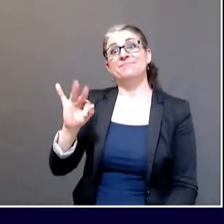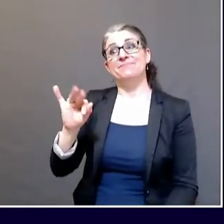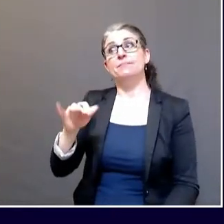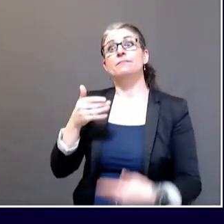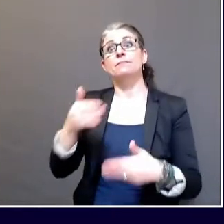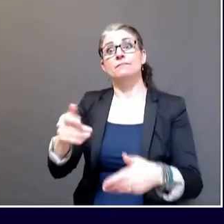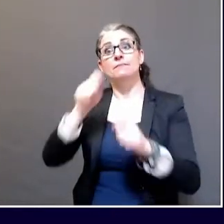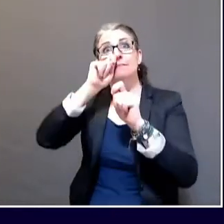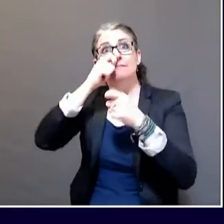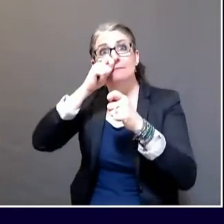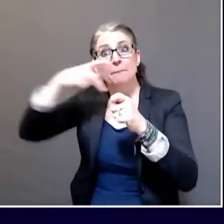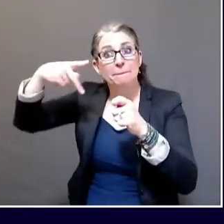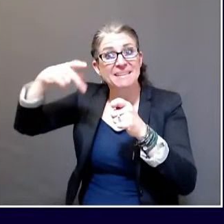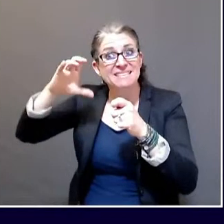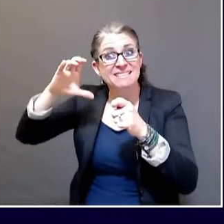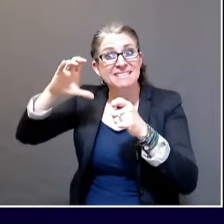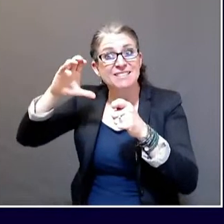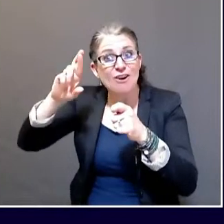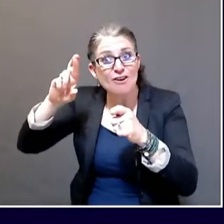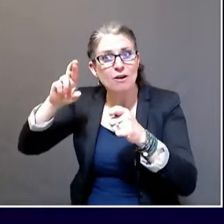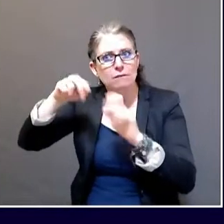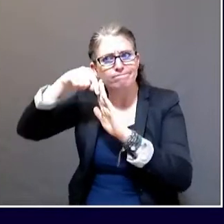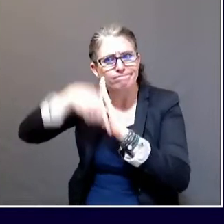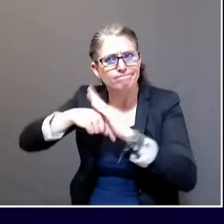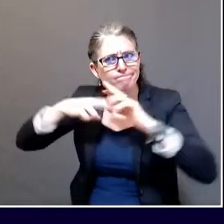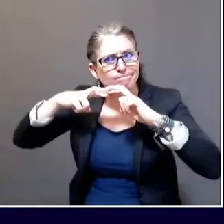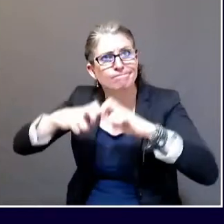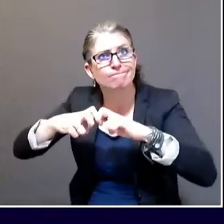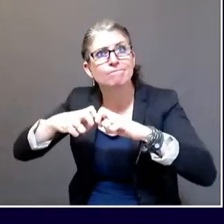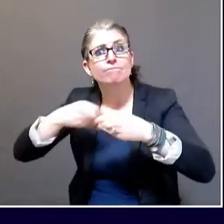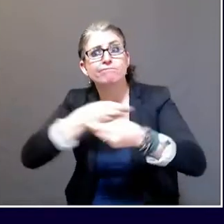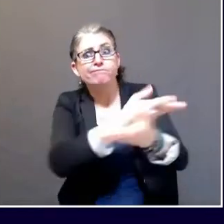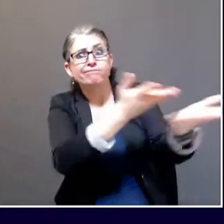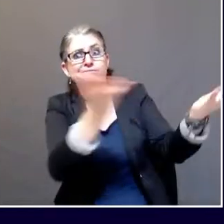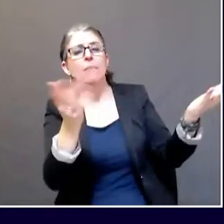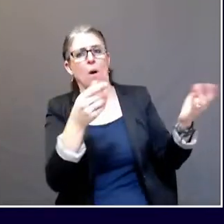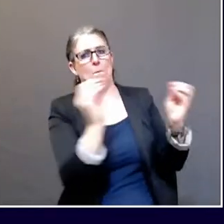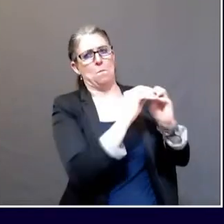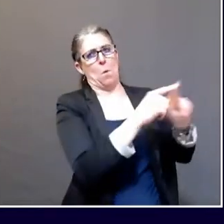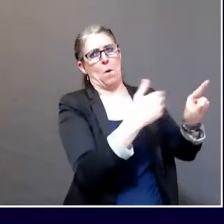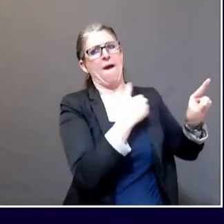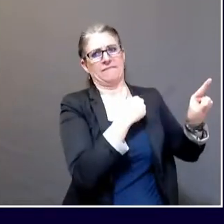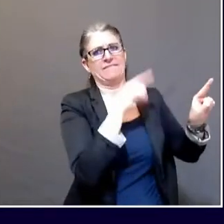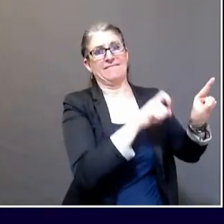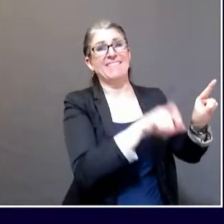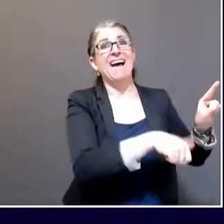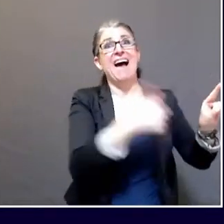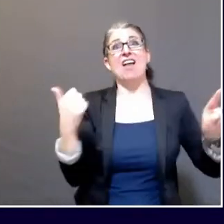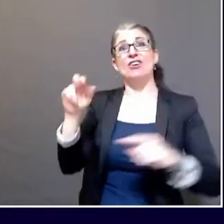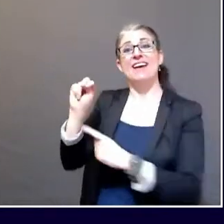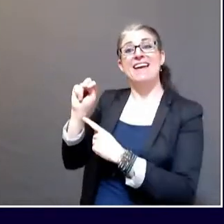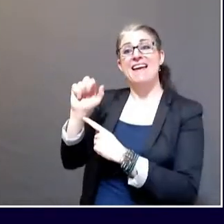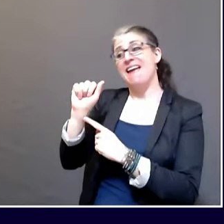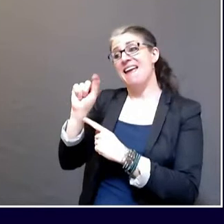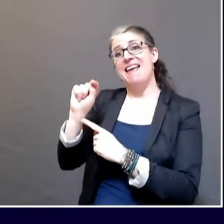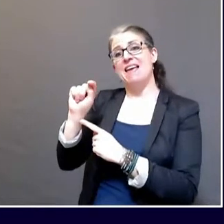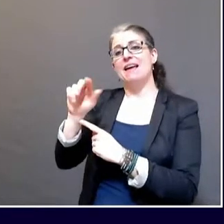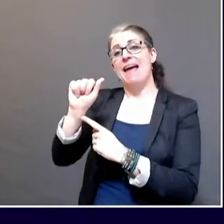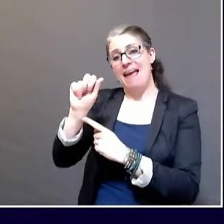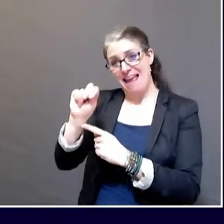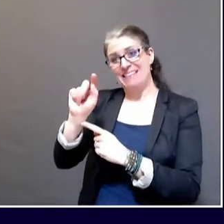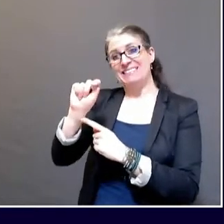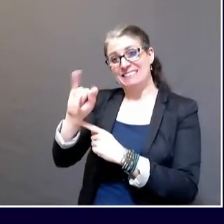there has been a bit more stability. The antigen test positivity rate now stands